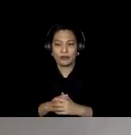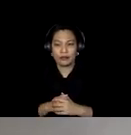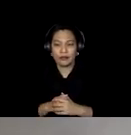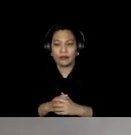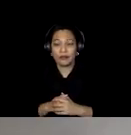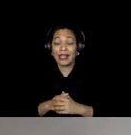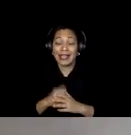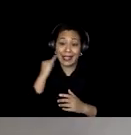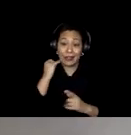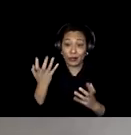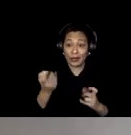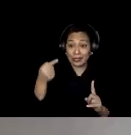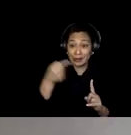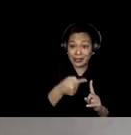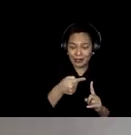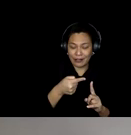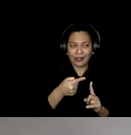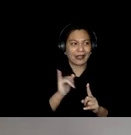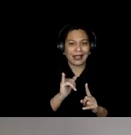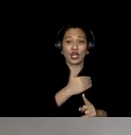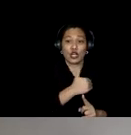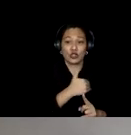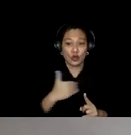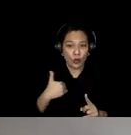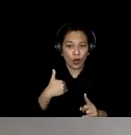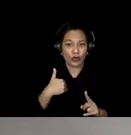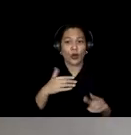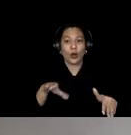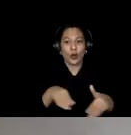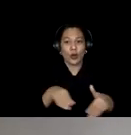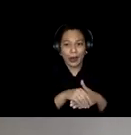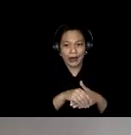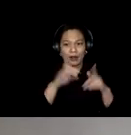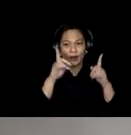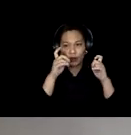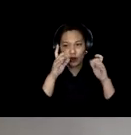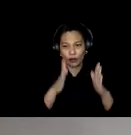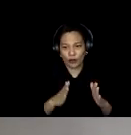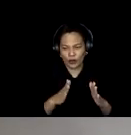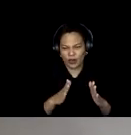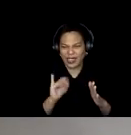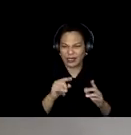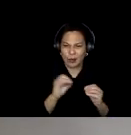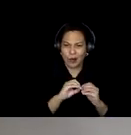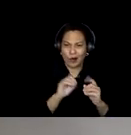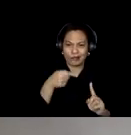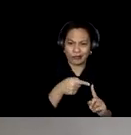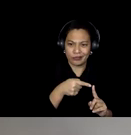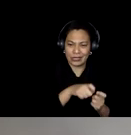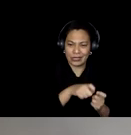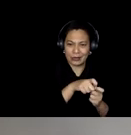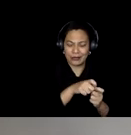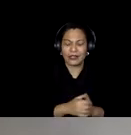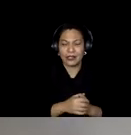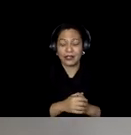something more specific might be like Toronto wedding photographer. And these more specific keywords,